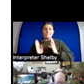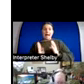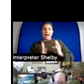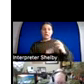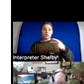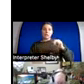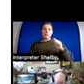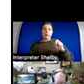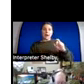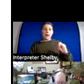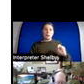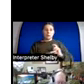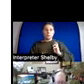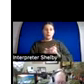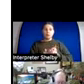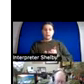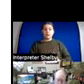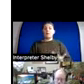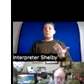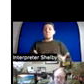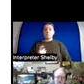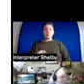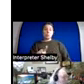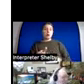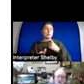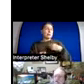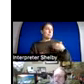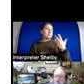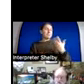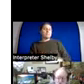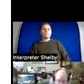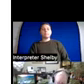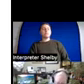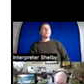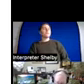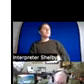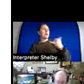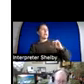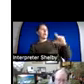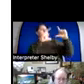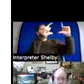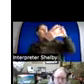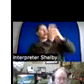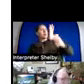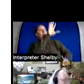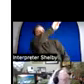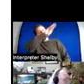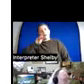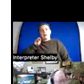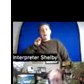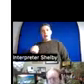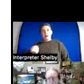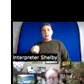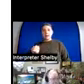you might say well suppose i said i want to pick the yellow cookie your response might be